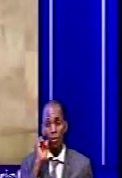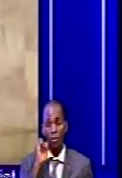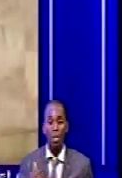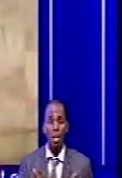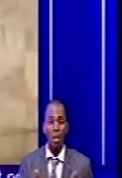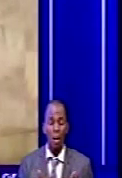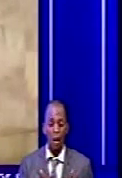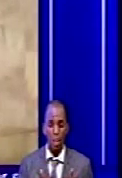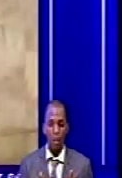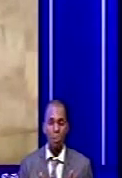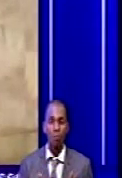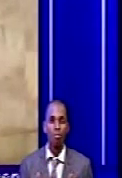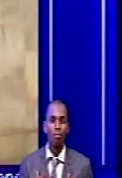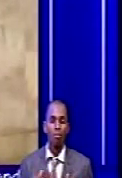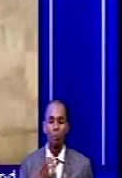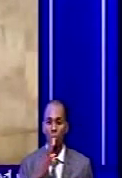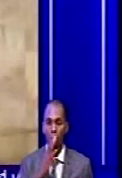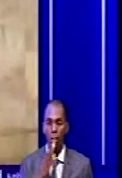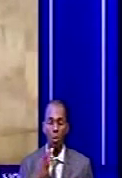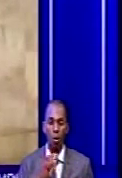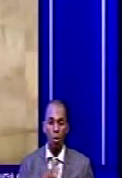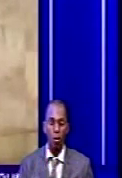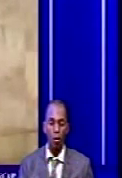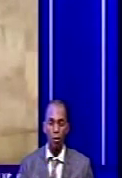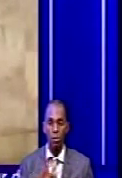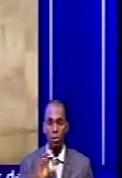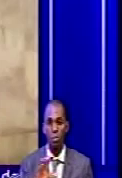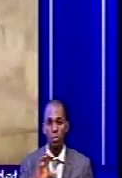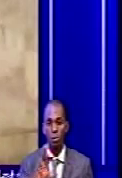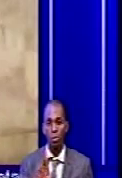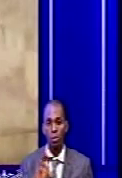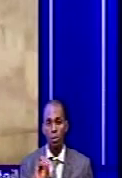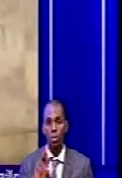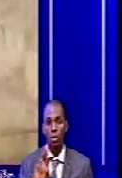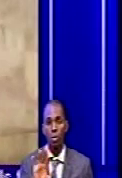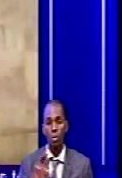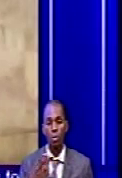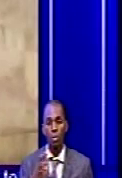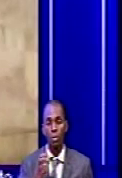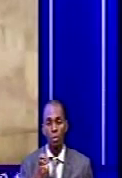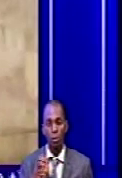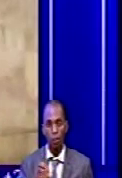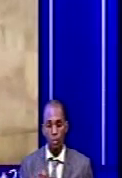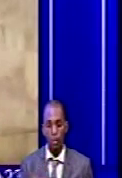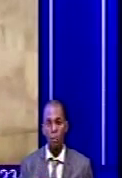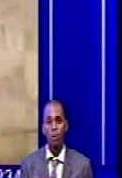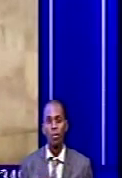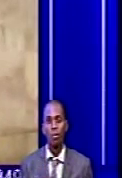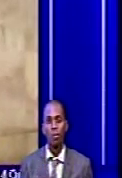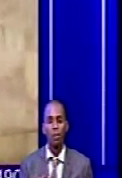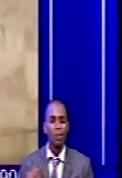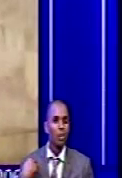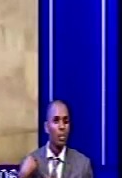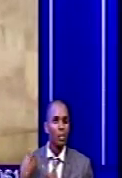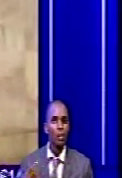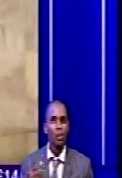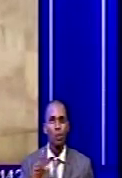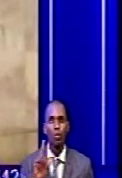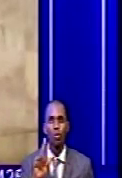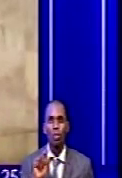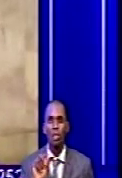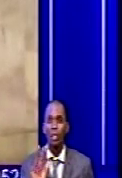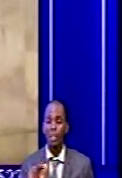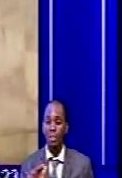those are the crutches being held up, and she's standing on her own, unaided.